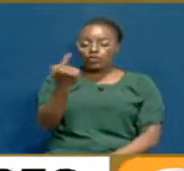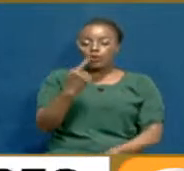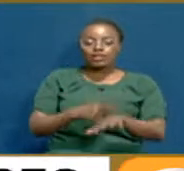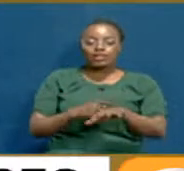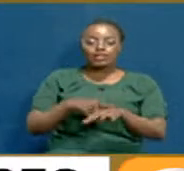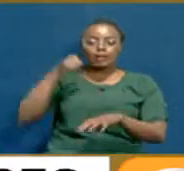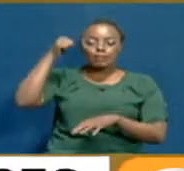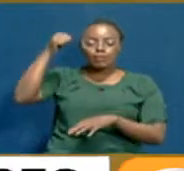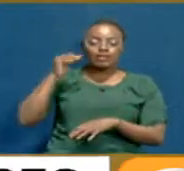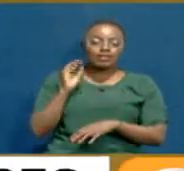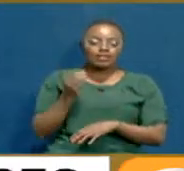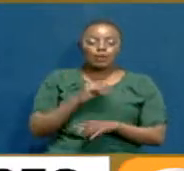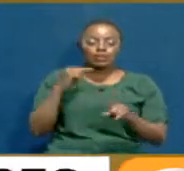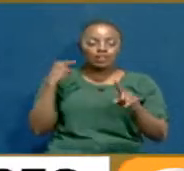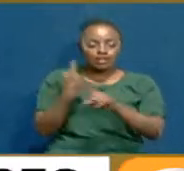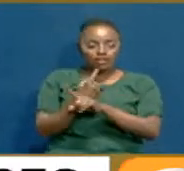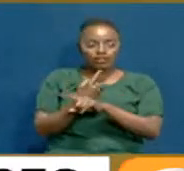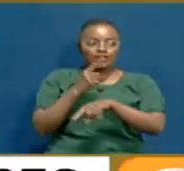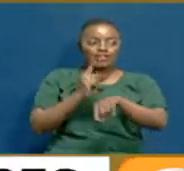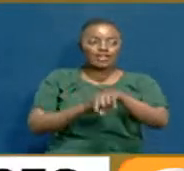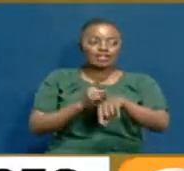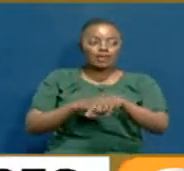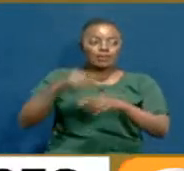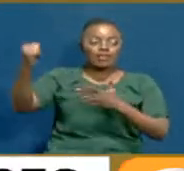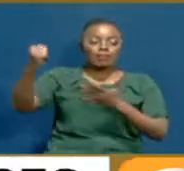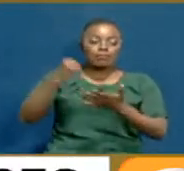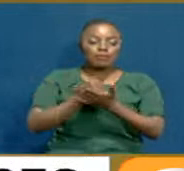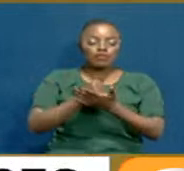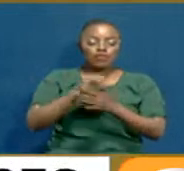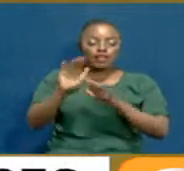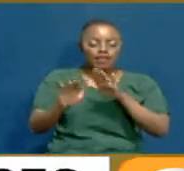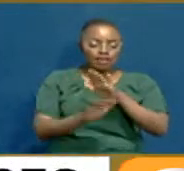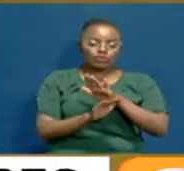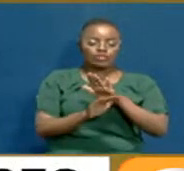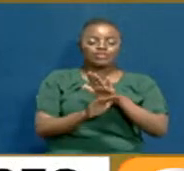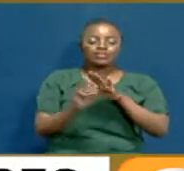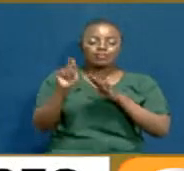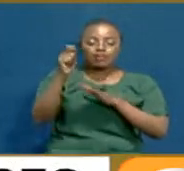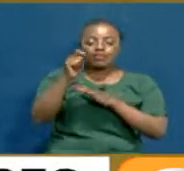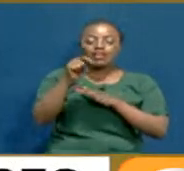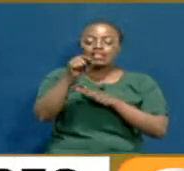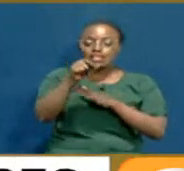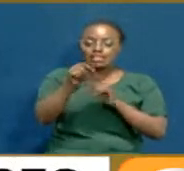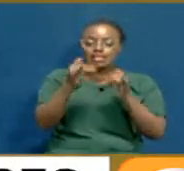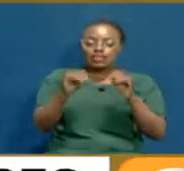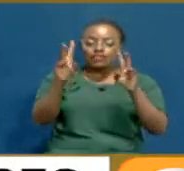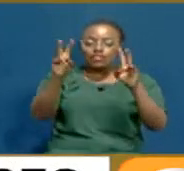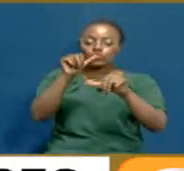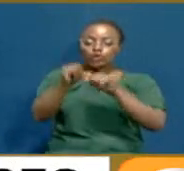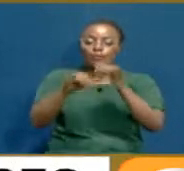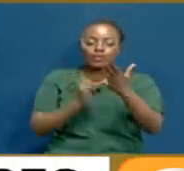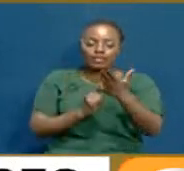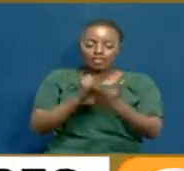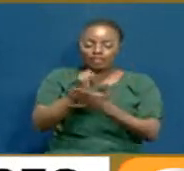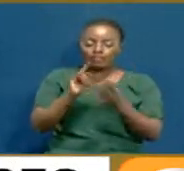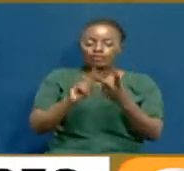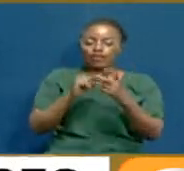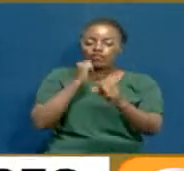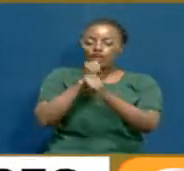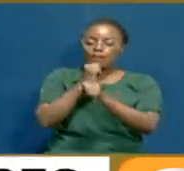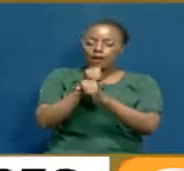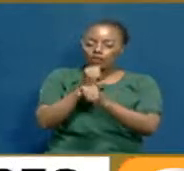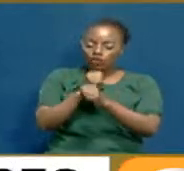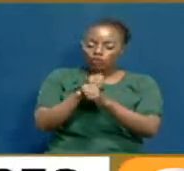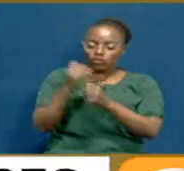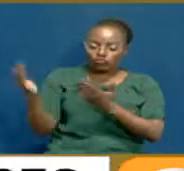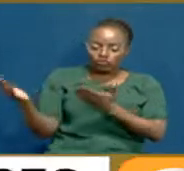politics took a different shift is when they appointed the deputy candidates. And this is when now the issue of integrity, the issue of performance was actually